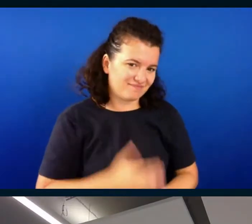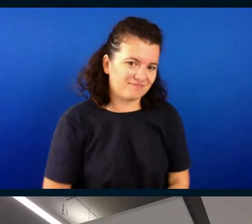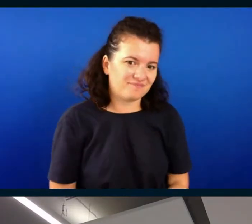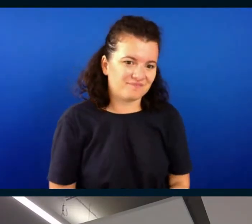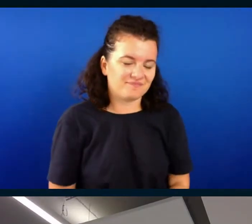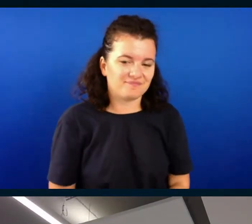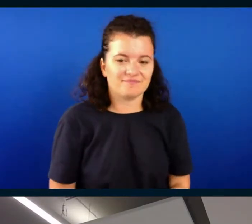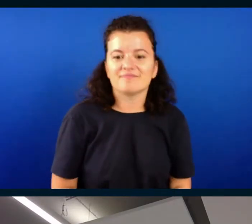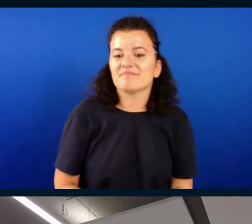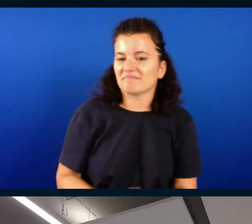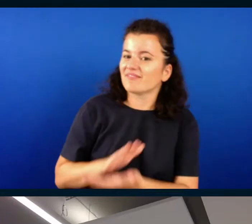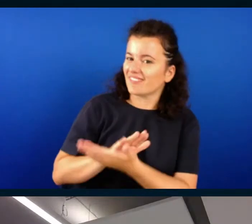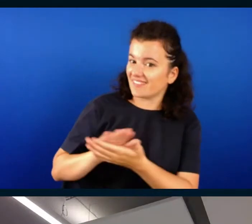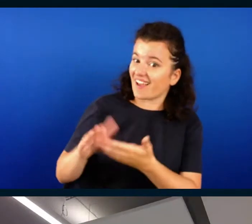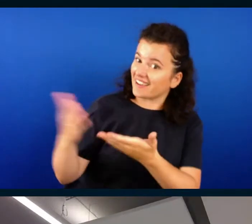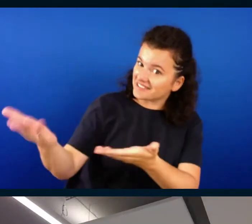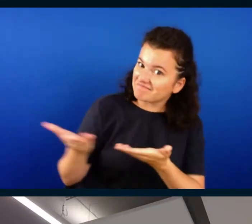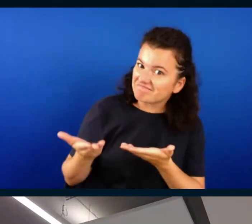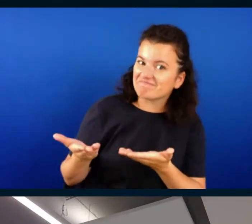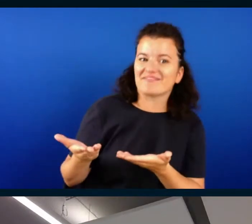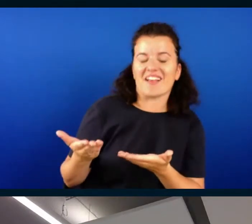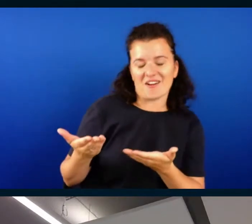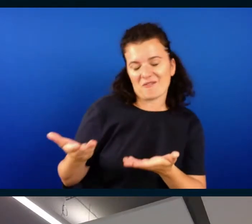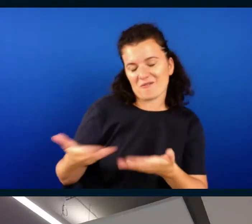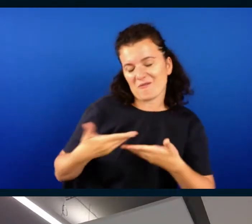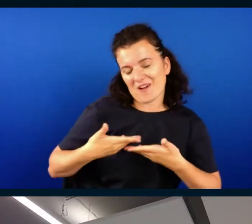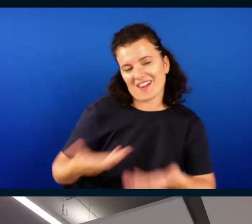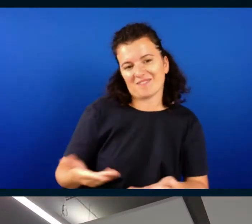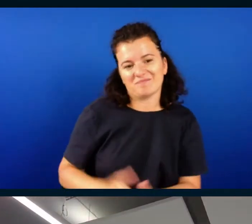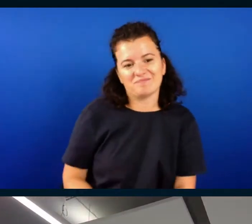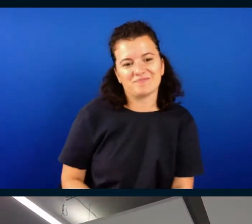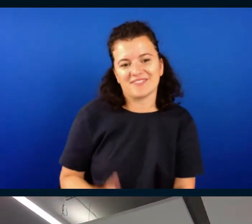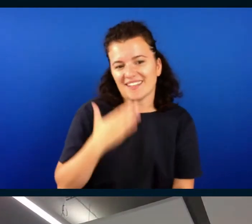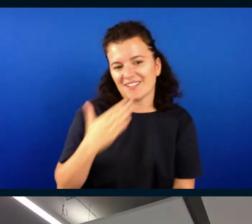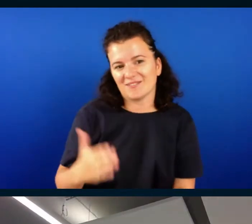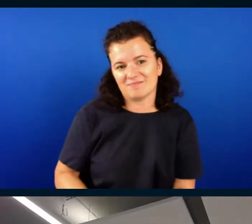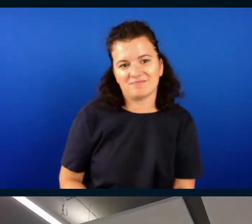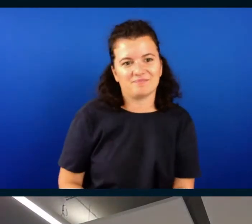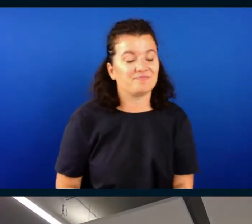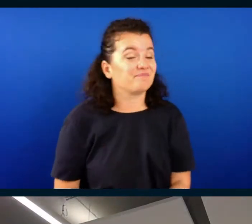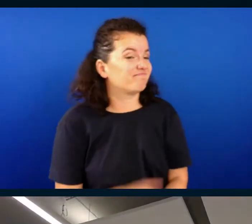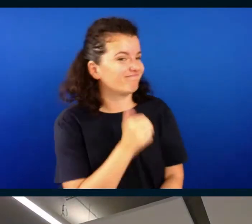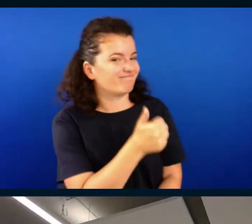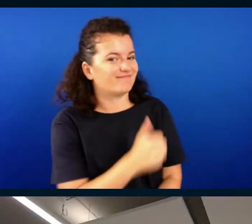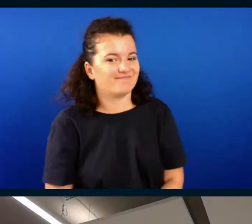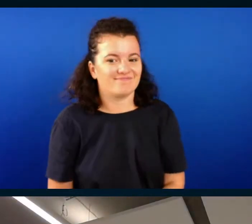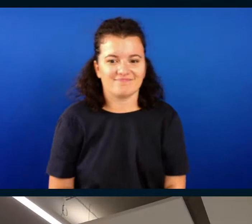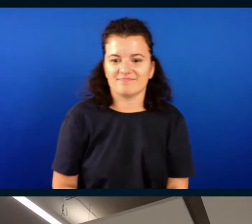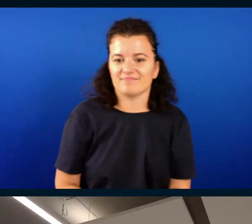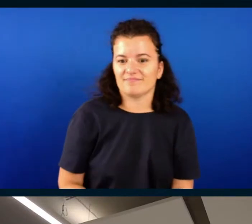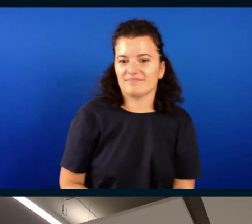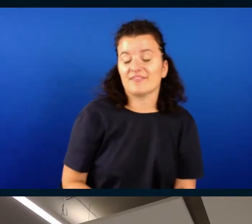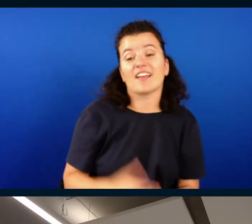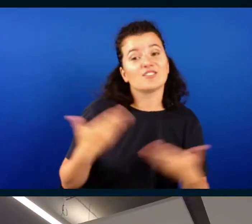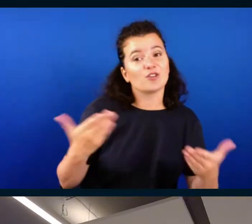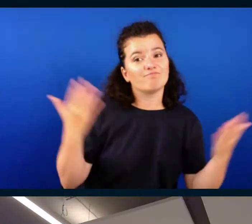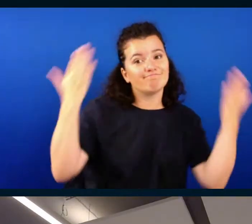It was nice to have you. Yeah, you're very welcome. Thank you. All right. This is the end of the